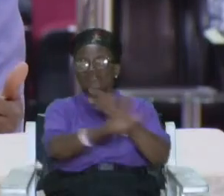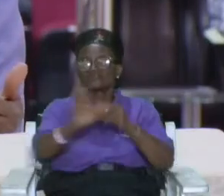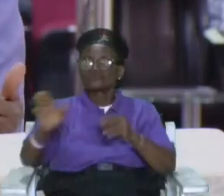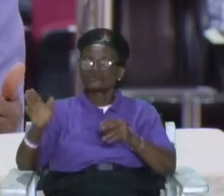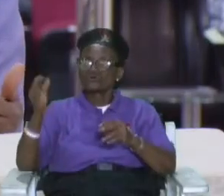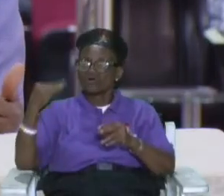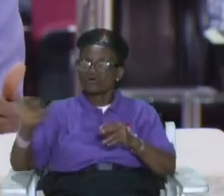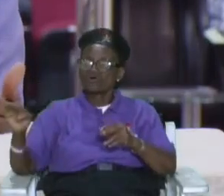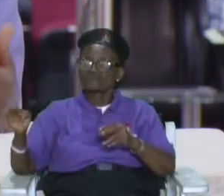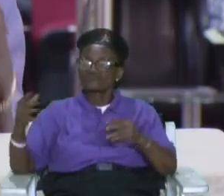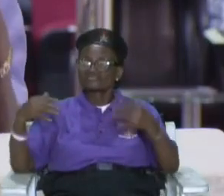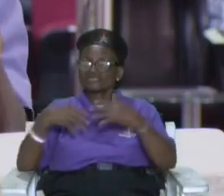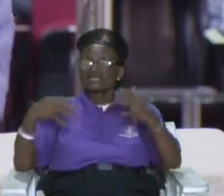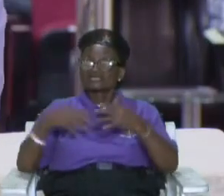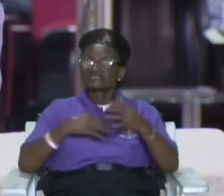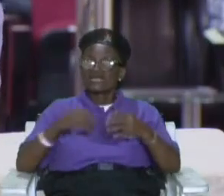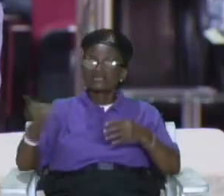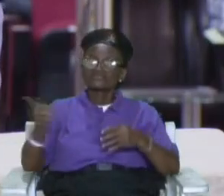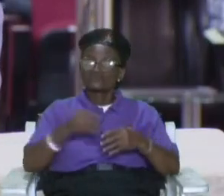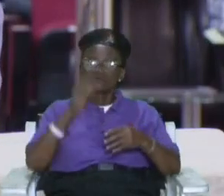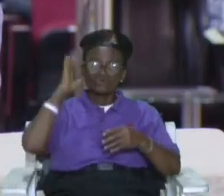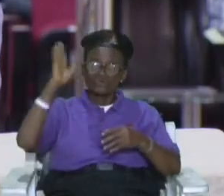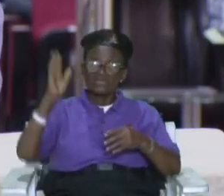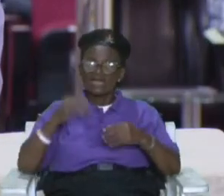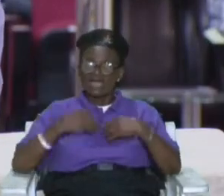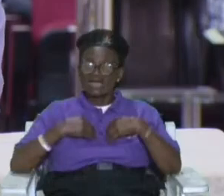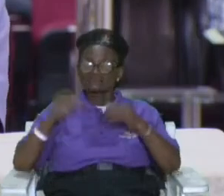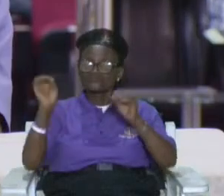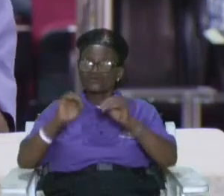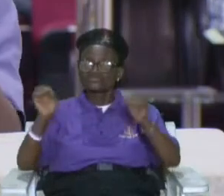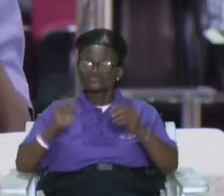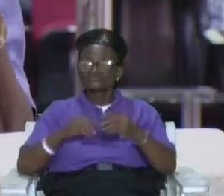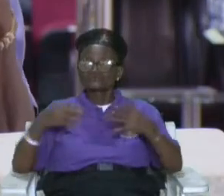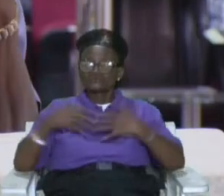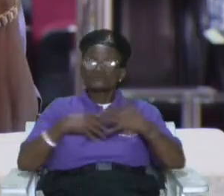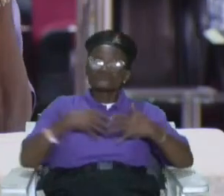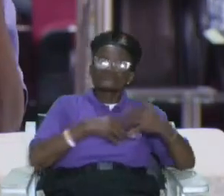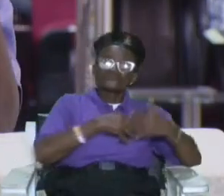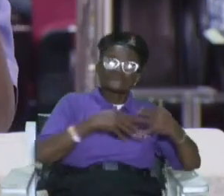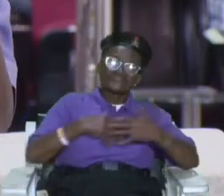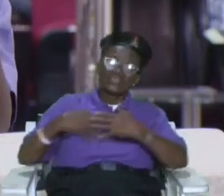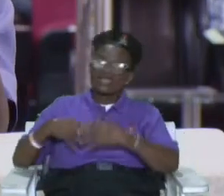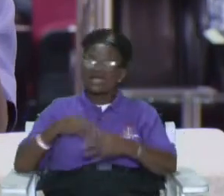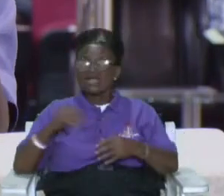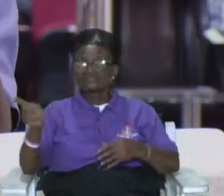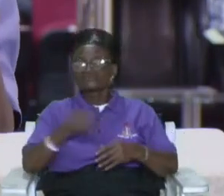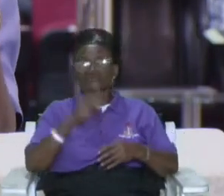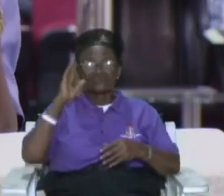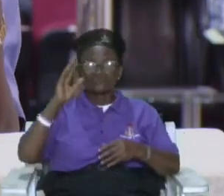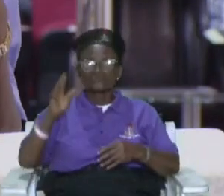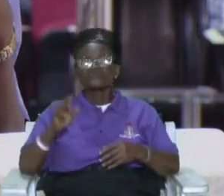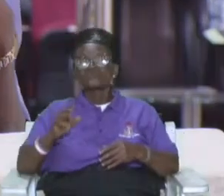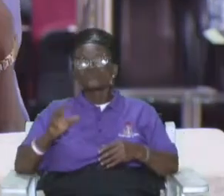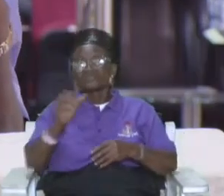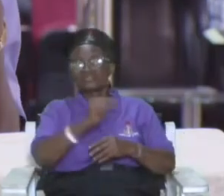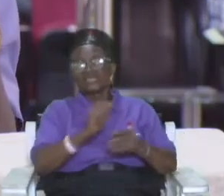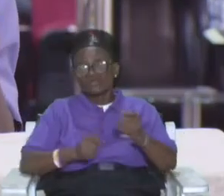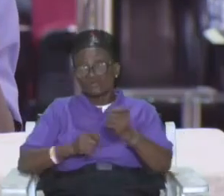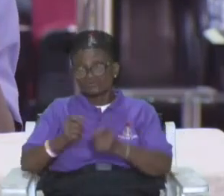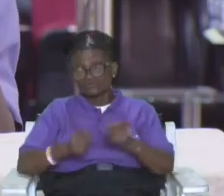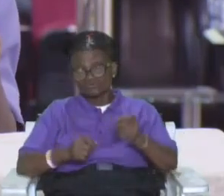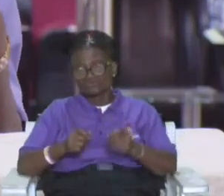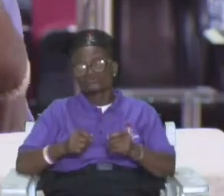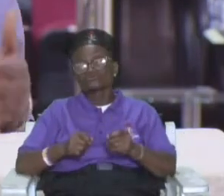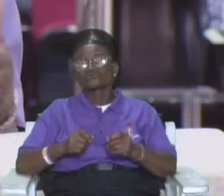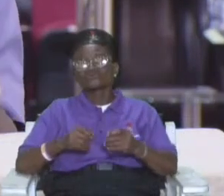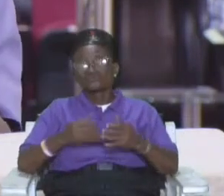fear. And you rule in the midst of your enemy because the Lord will prepare a table before